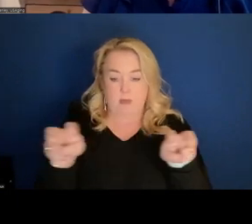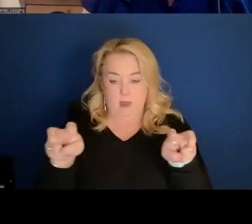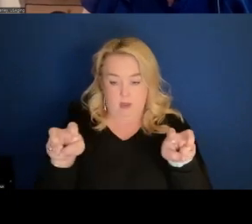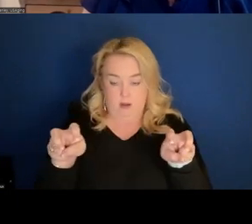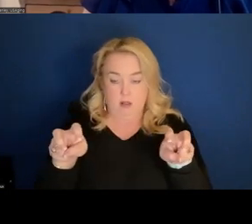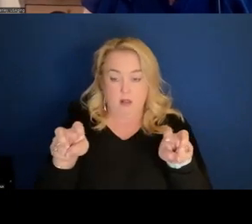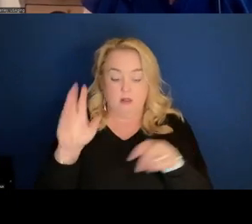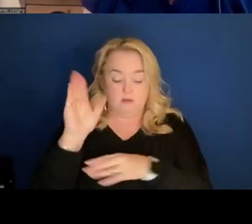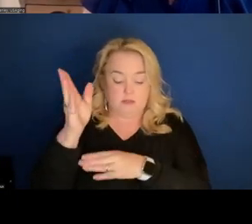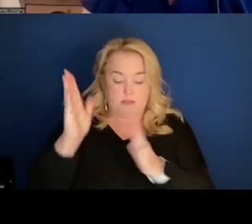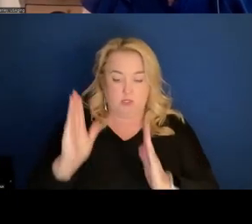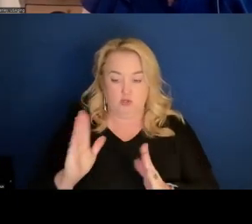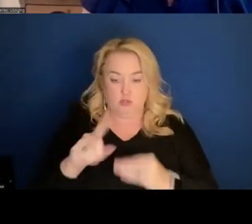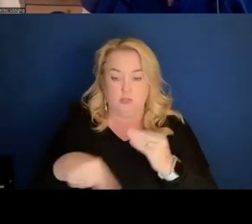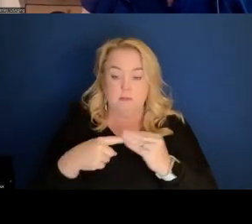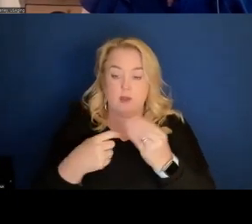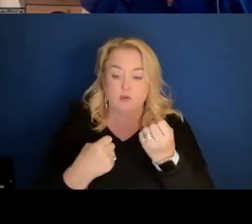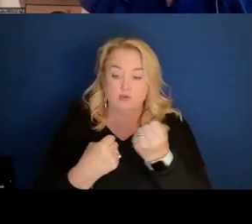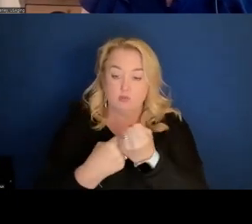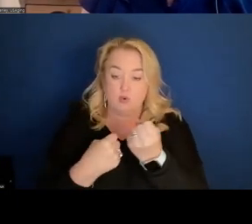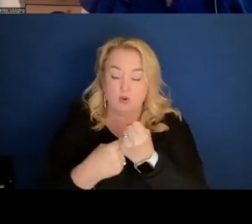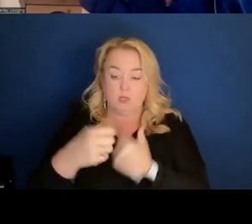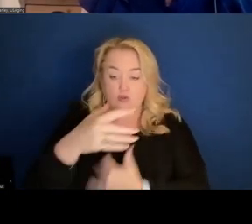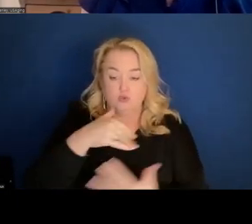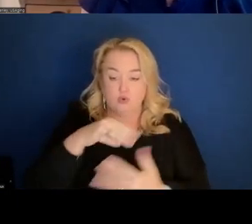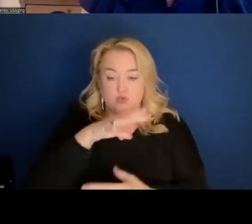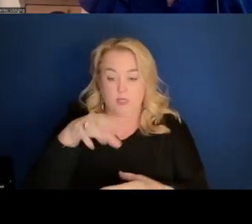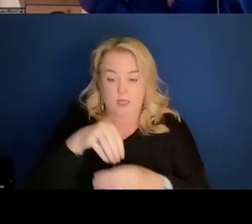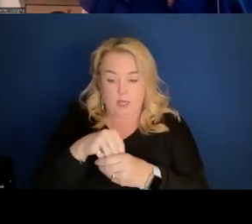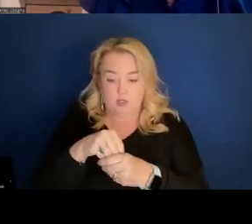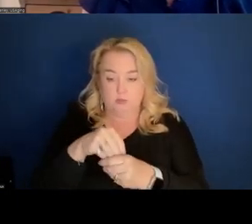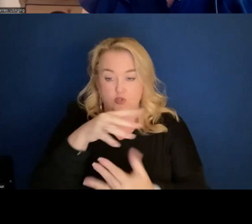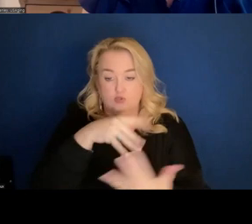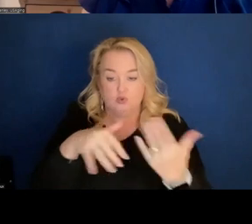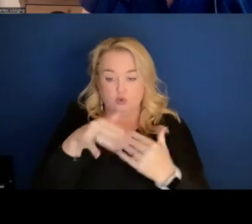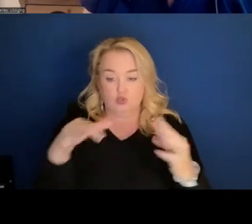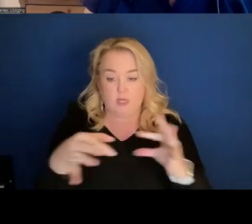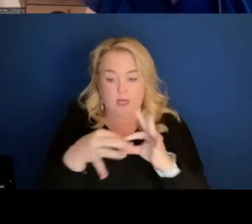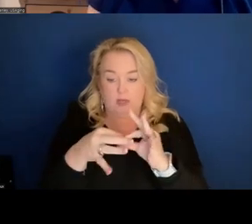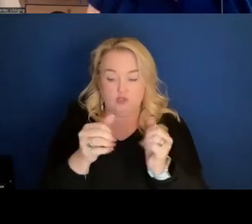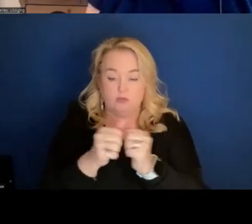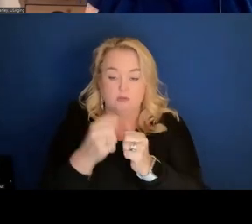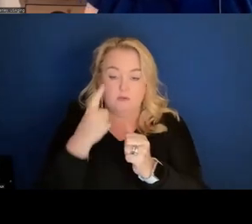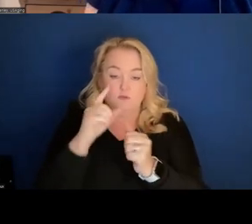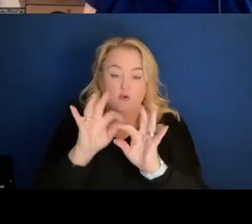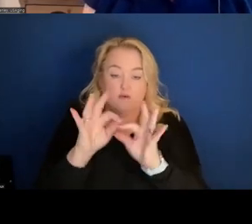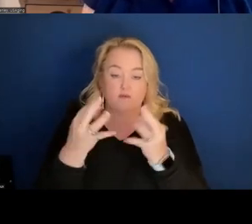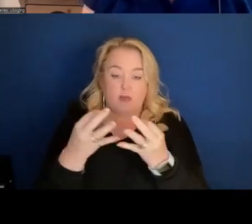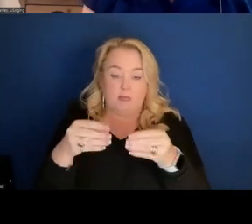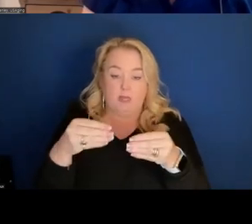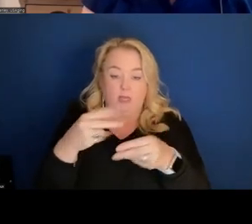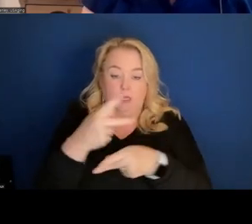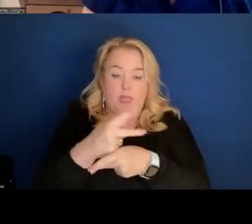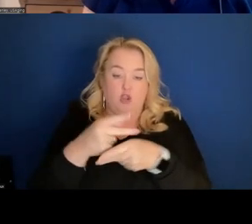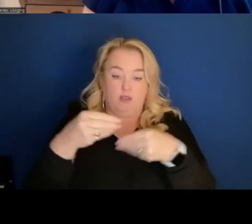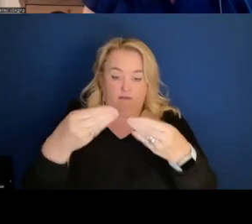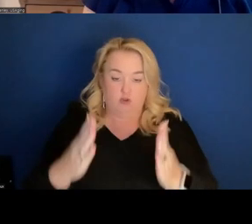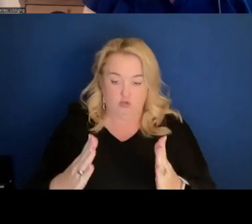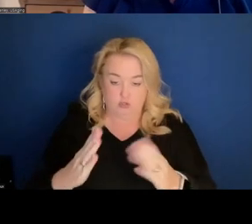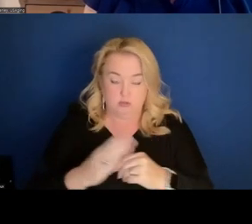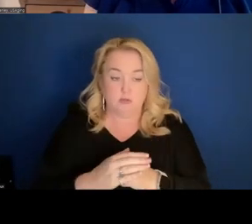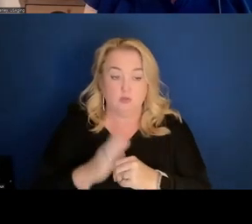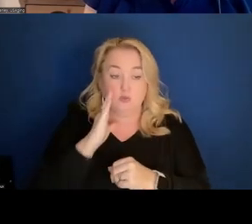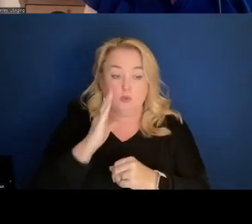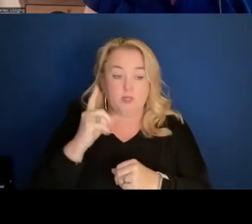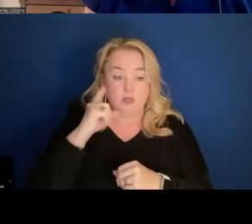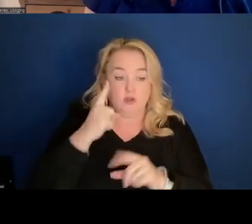speakers on supporting the social engagement and social connections of family caregivers. We will first hear from Dr.